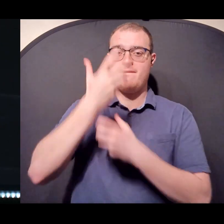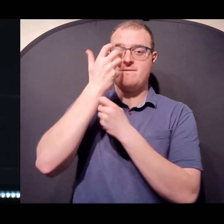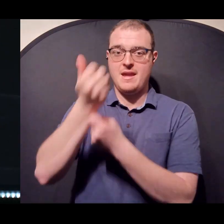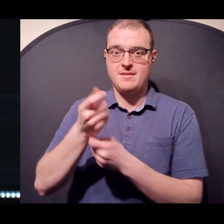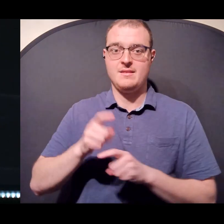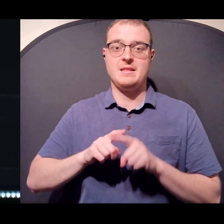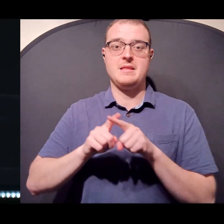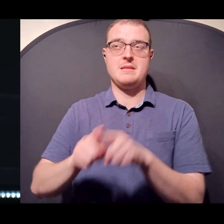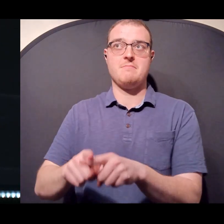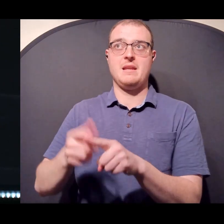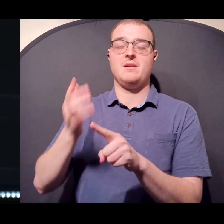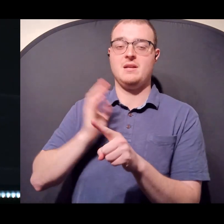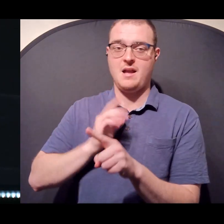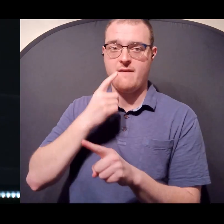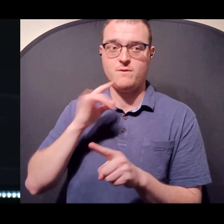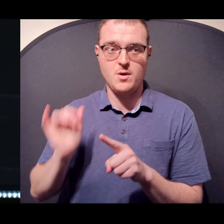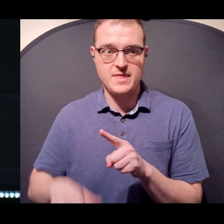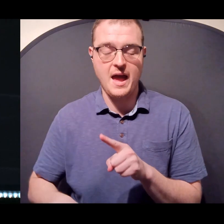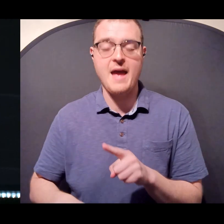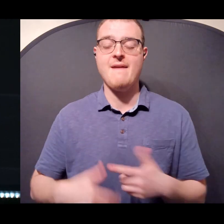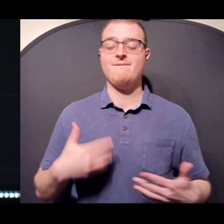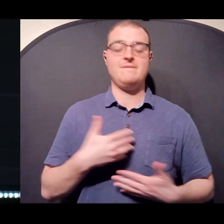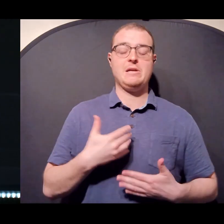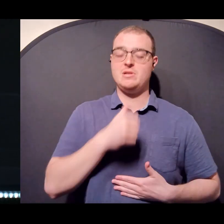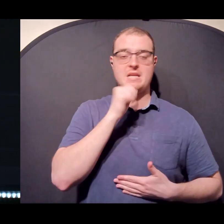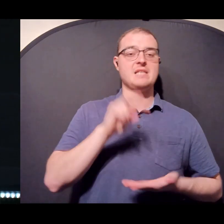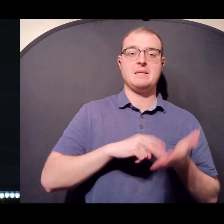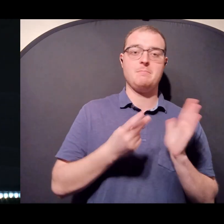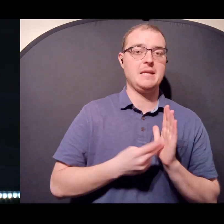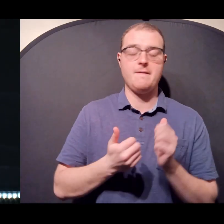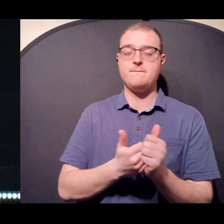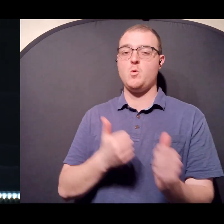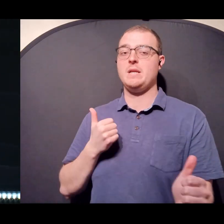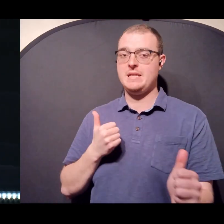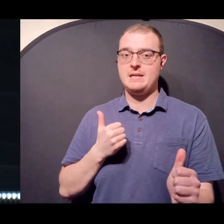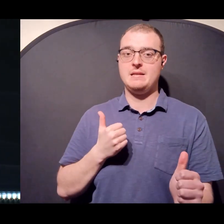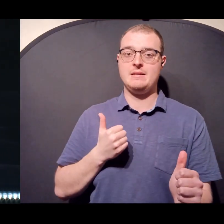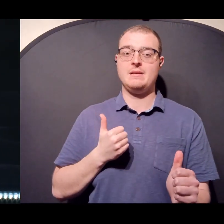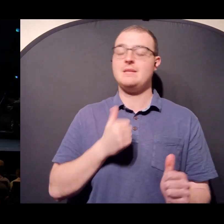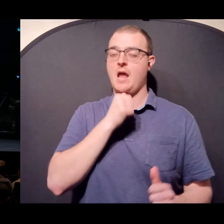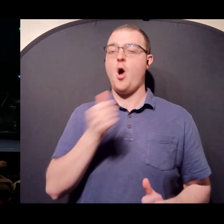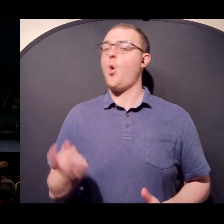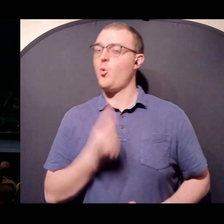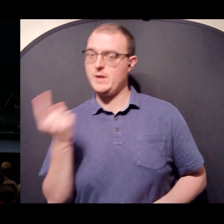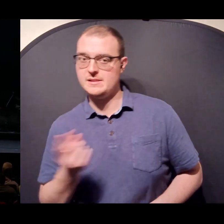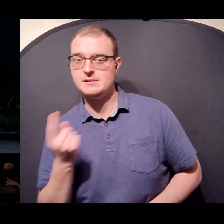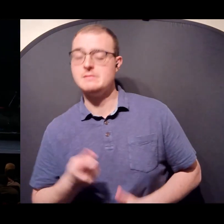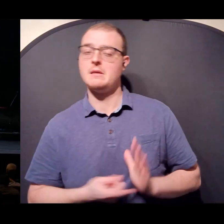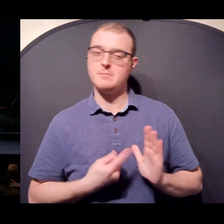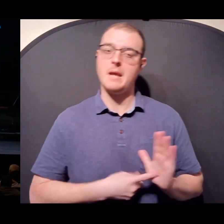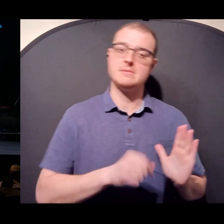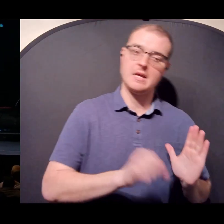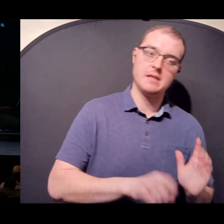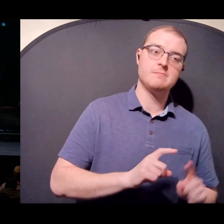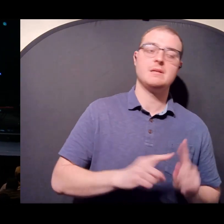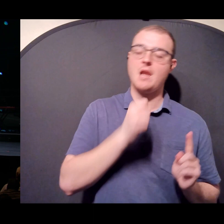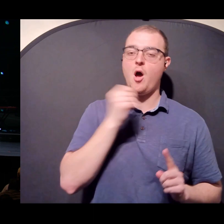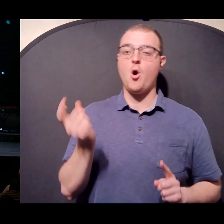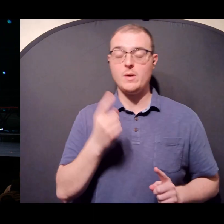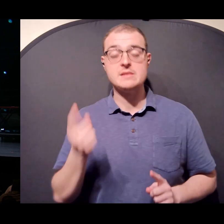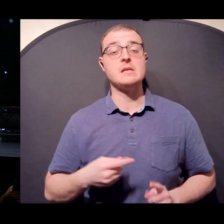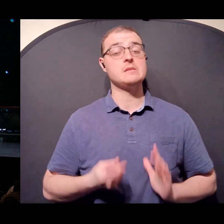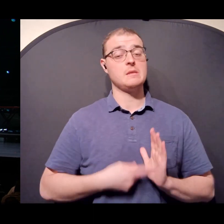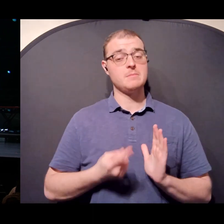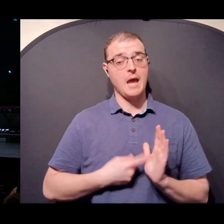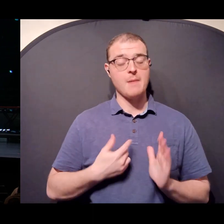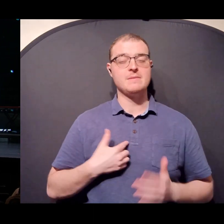requires me to lean in and get over my understanding. It doesn't make sense, but I'm reaching for what God has for me, this